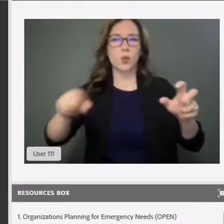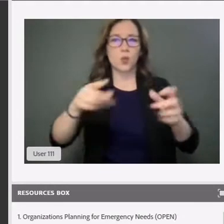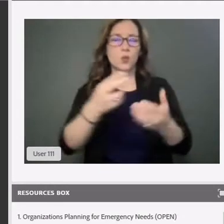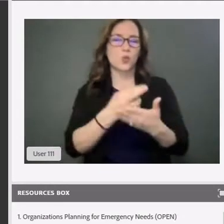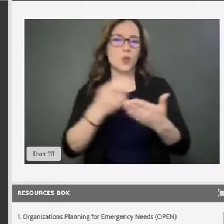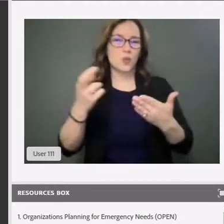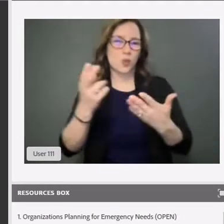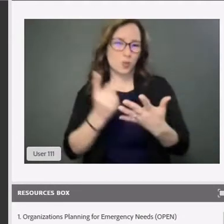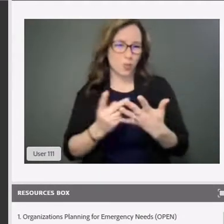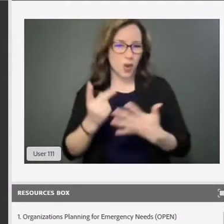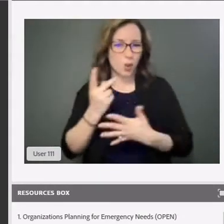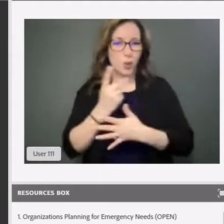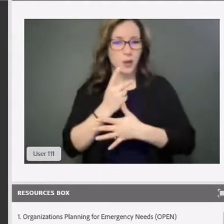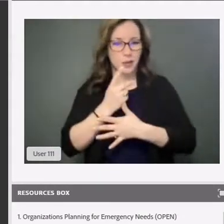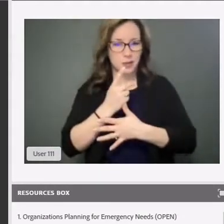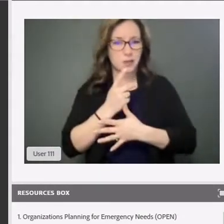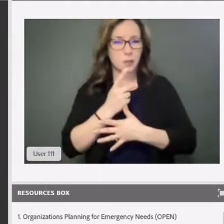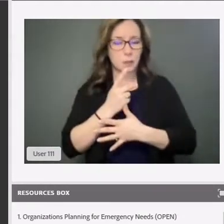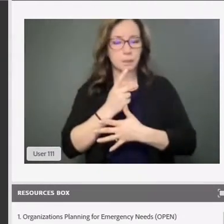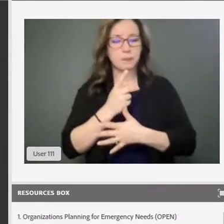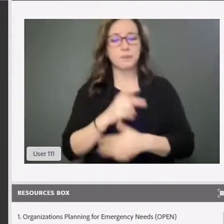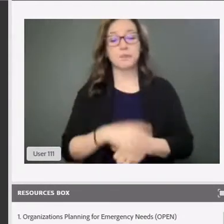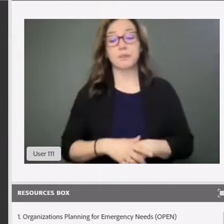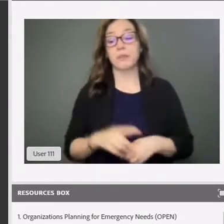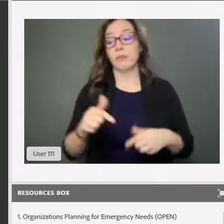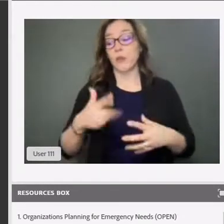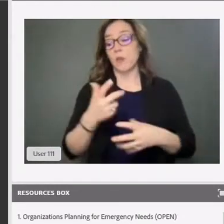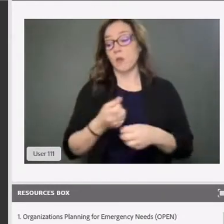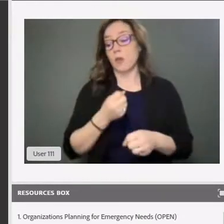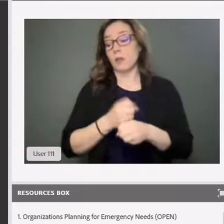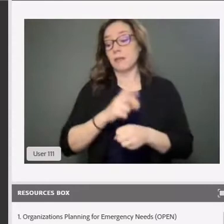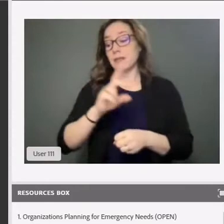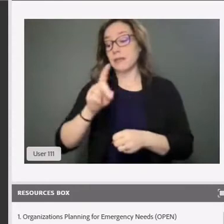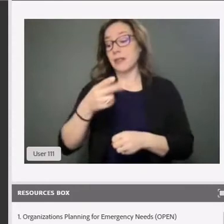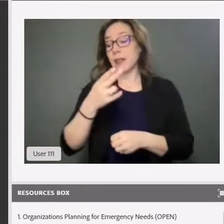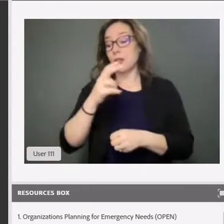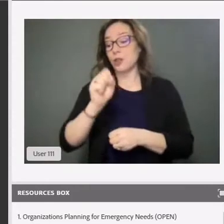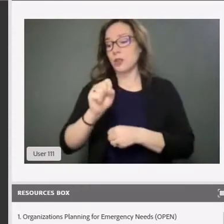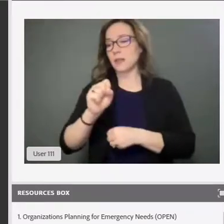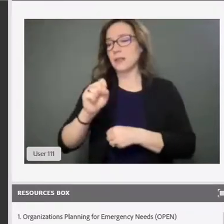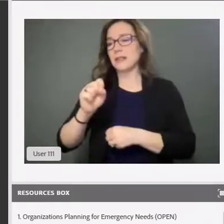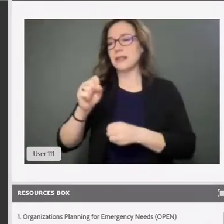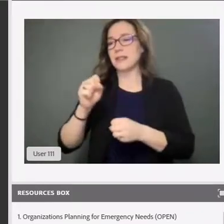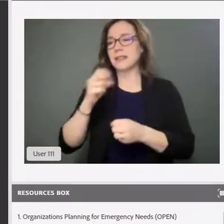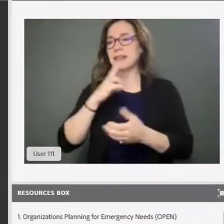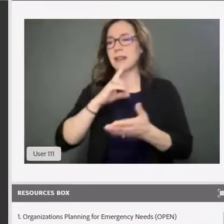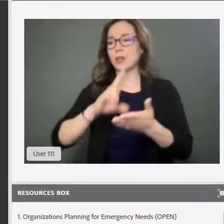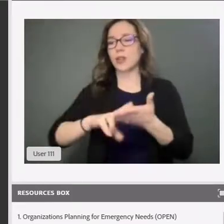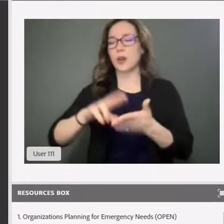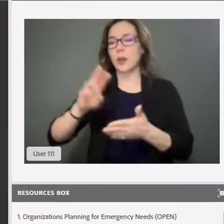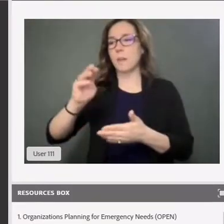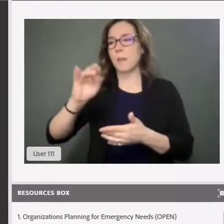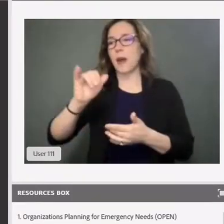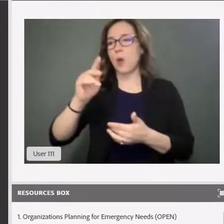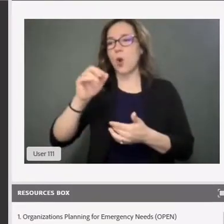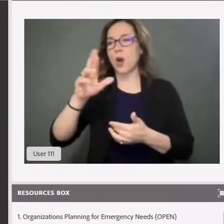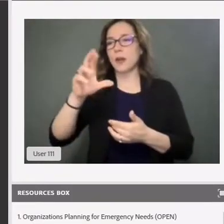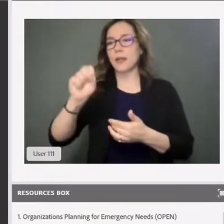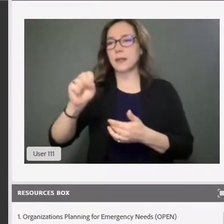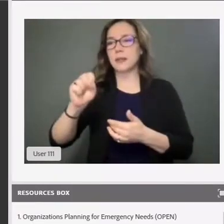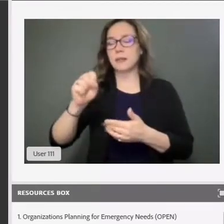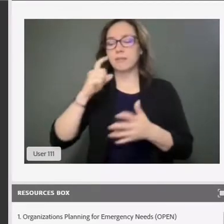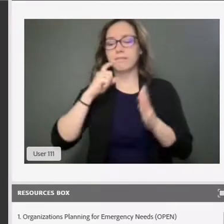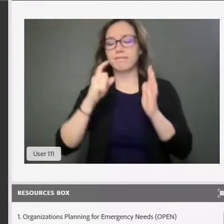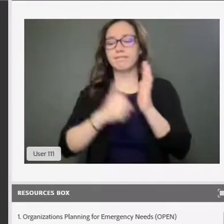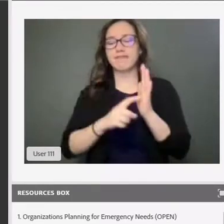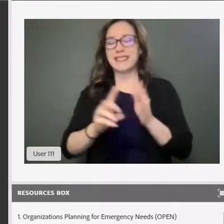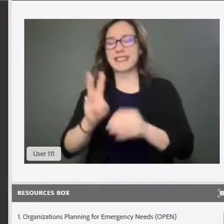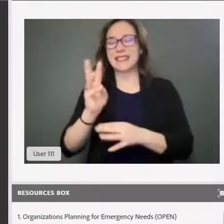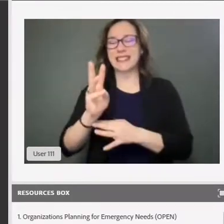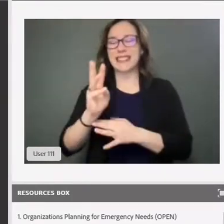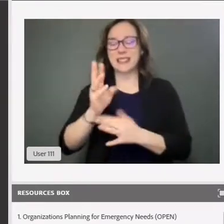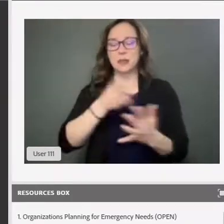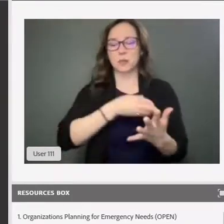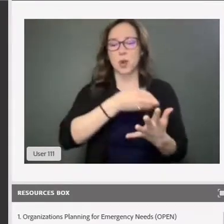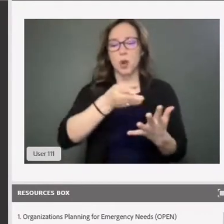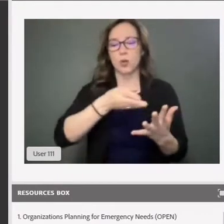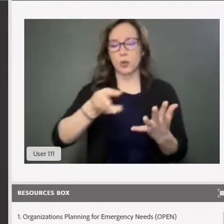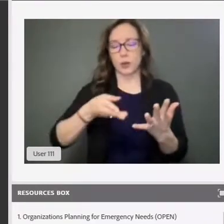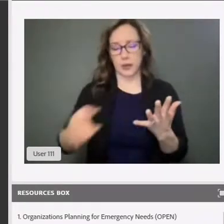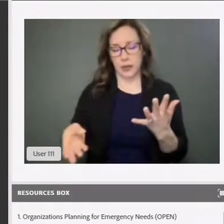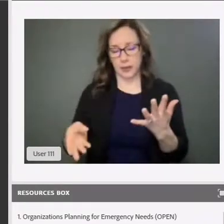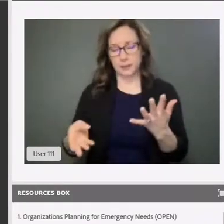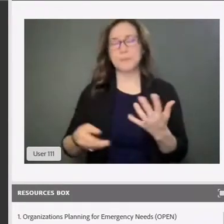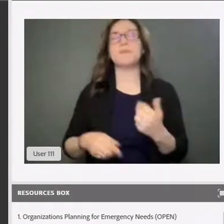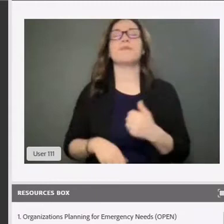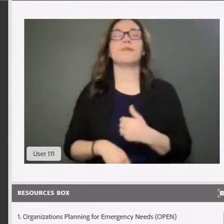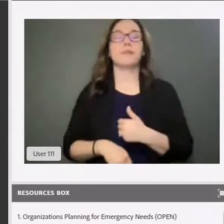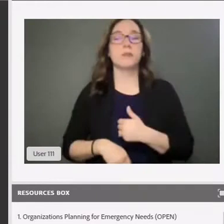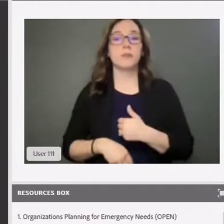and priorities. And so this year, DHS Secretary Mayorkas identified 6 national priority areas based on the current